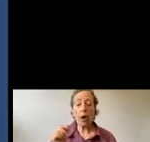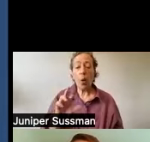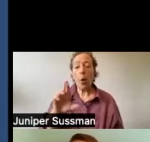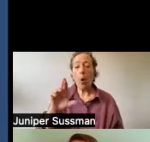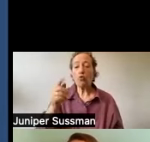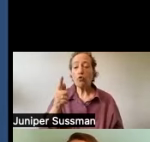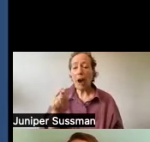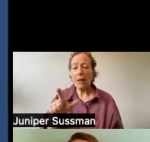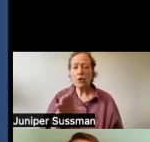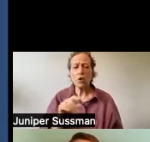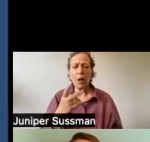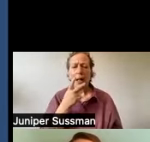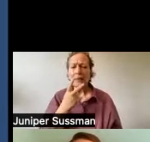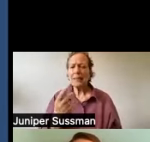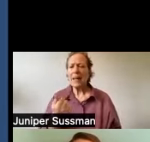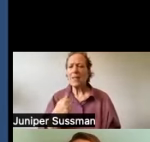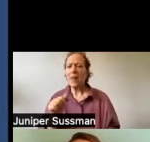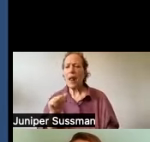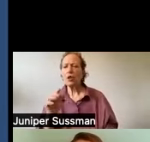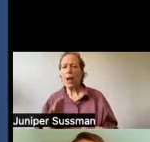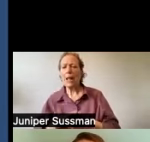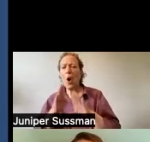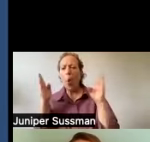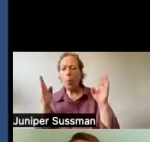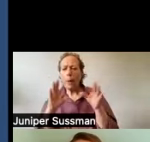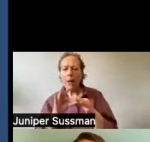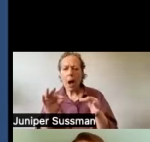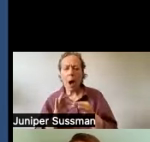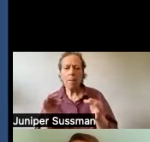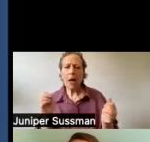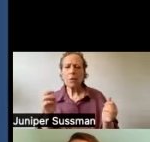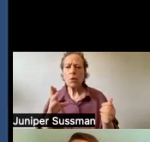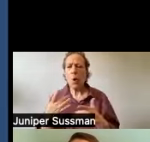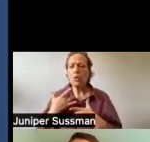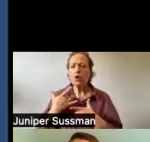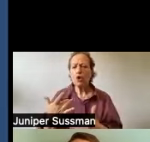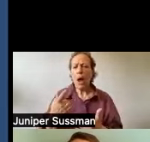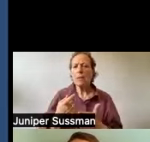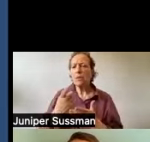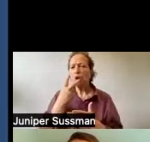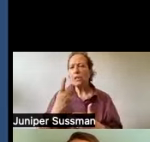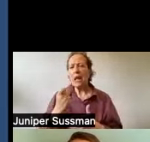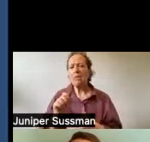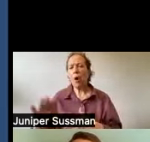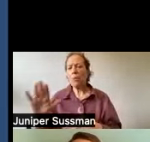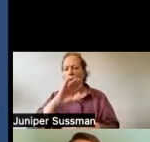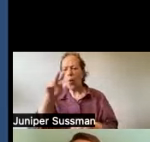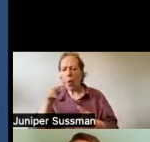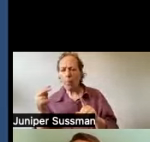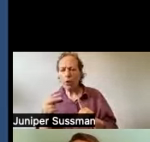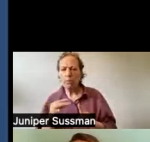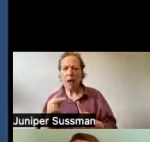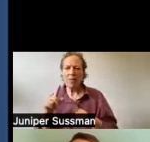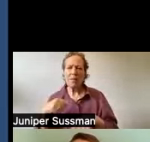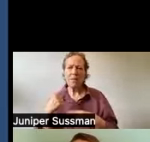any trends or issues that you're seeing from the disability rights legal practice perspective over the past couple of years.